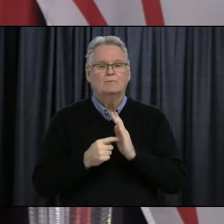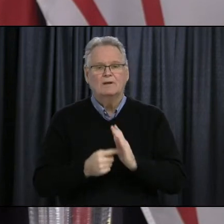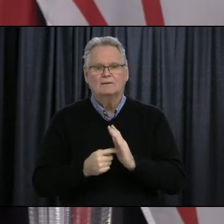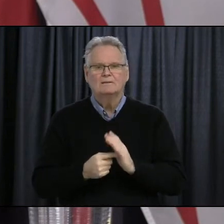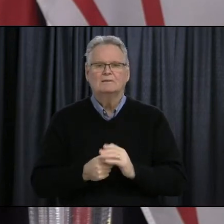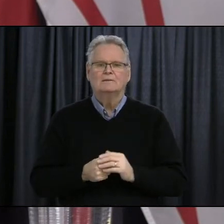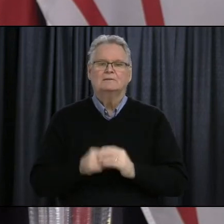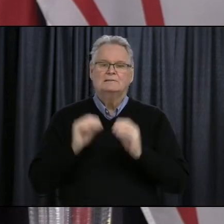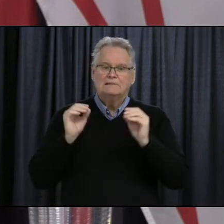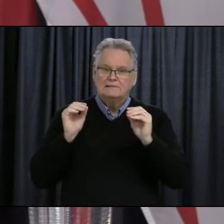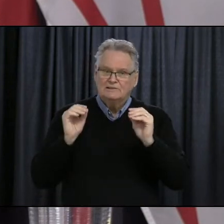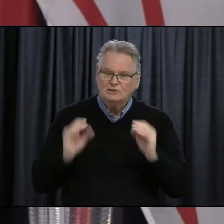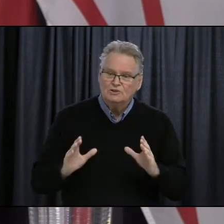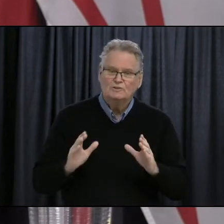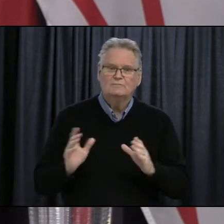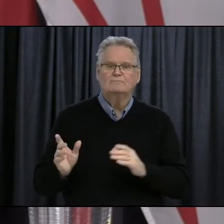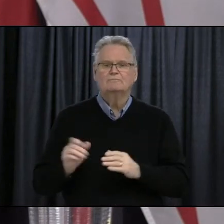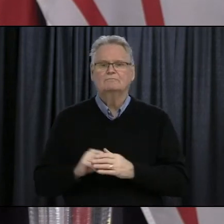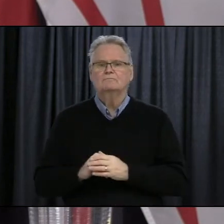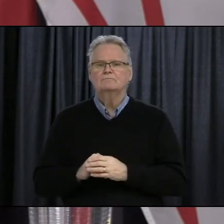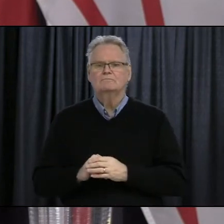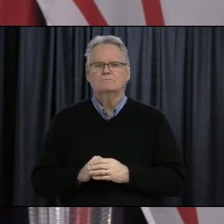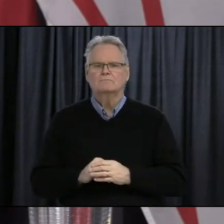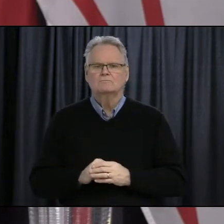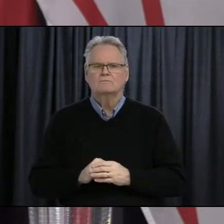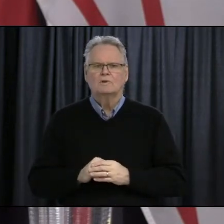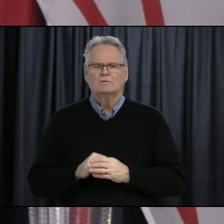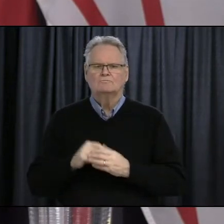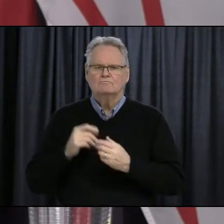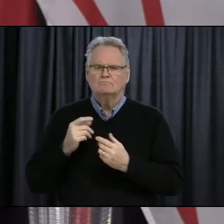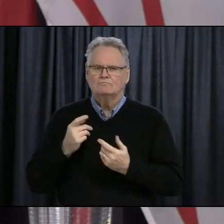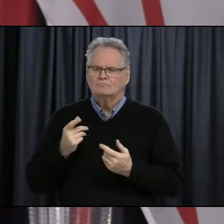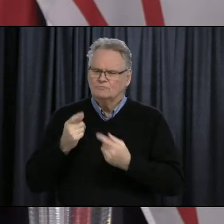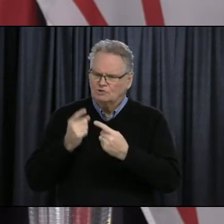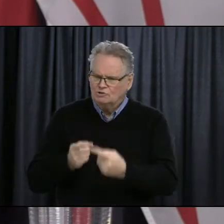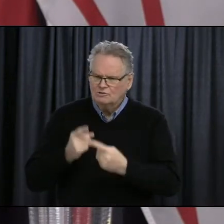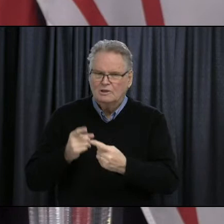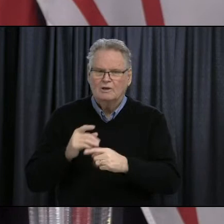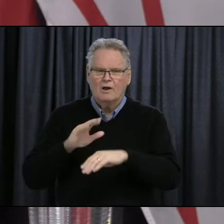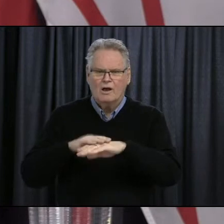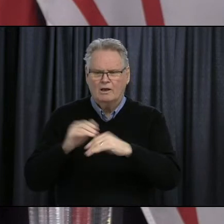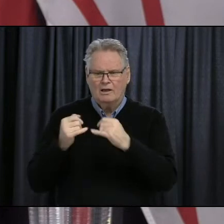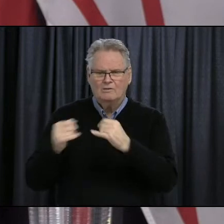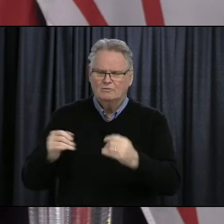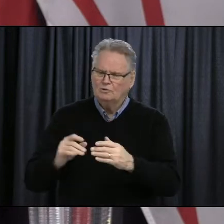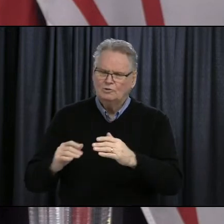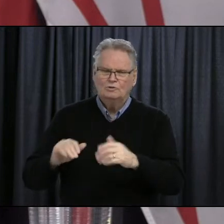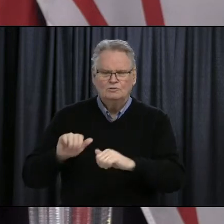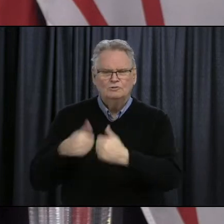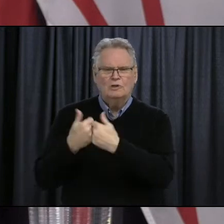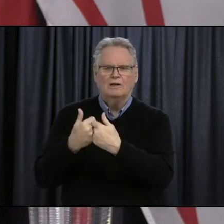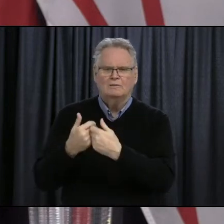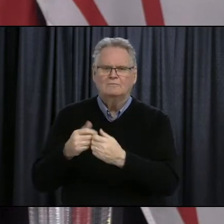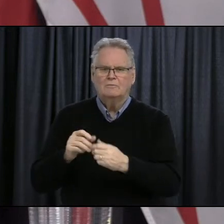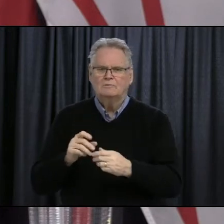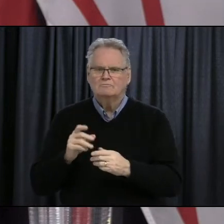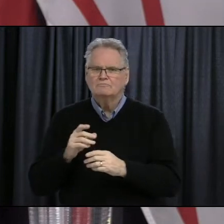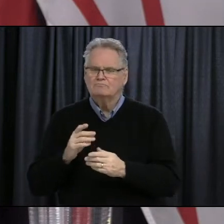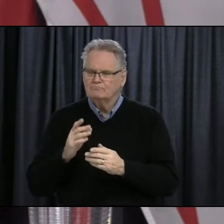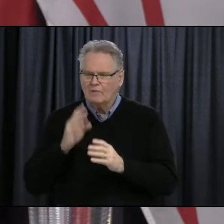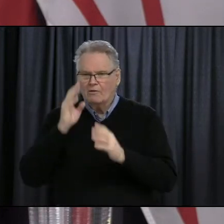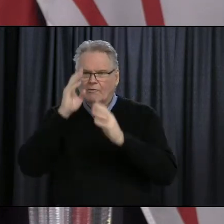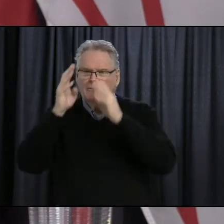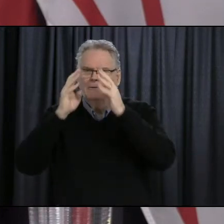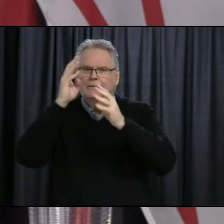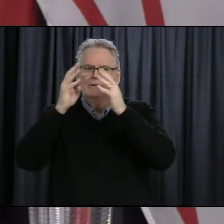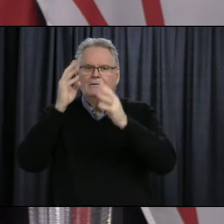really connecting with their students online, building new ways to learn and keeping their morale up despite the challenges.